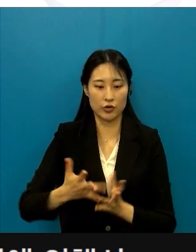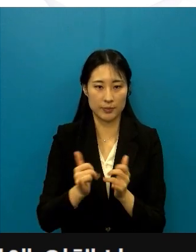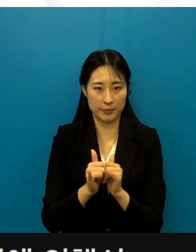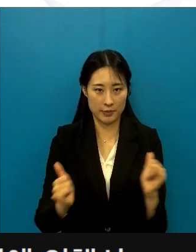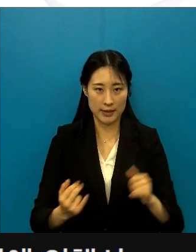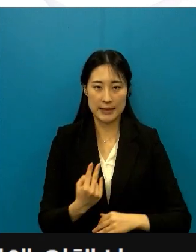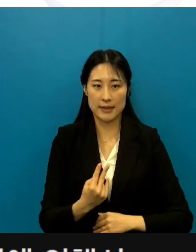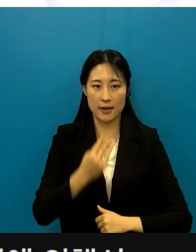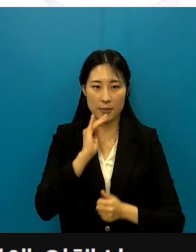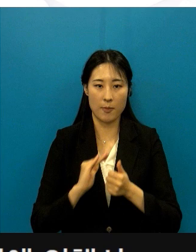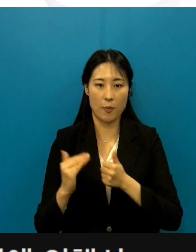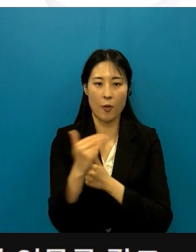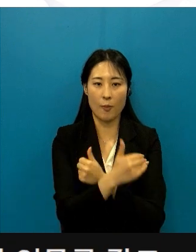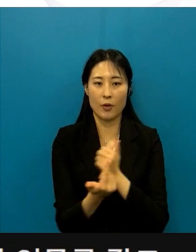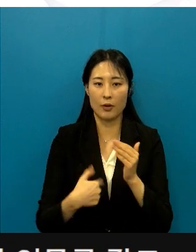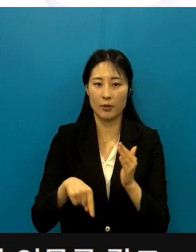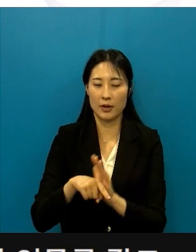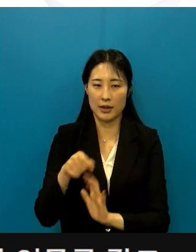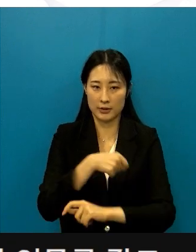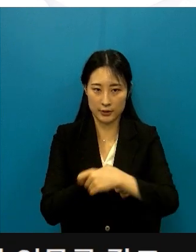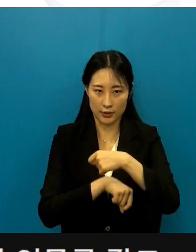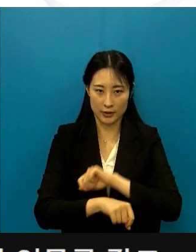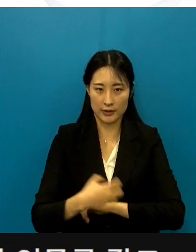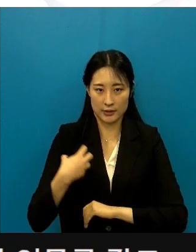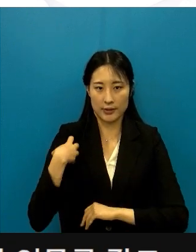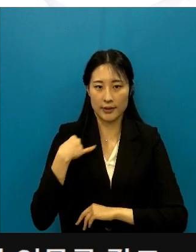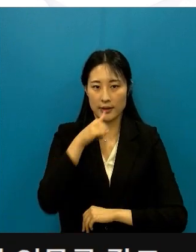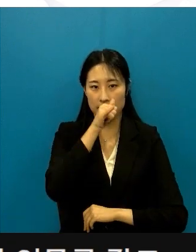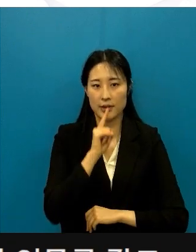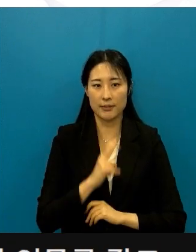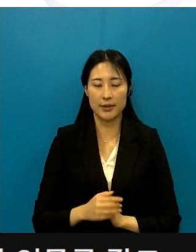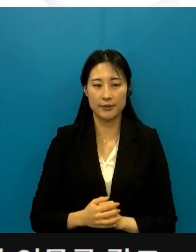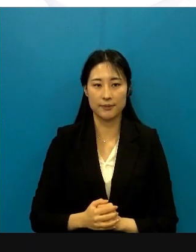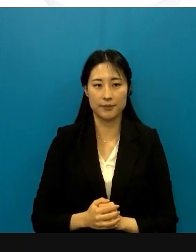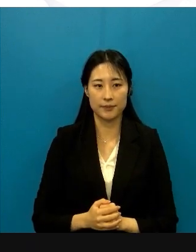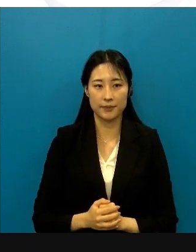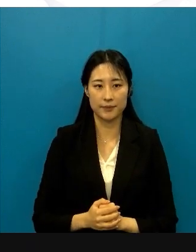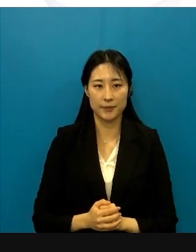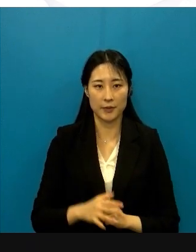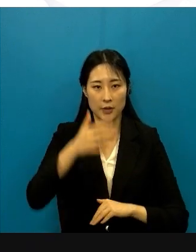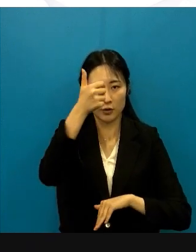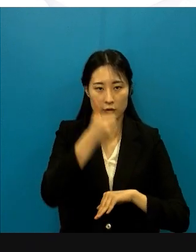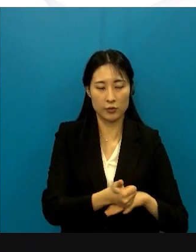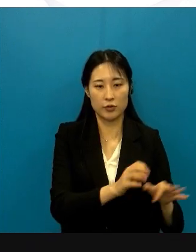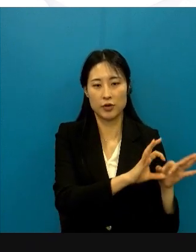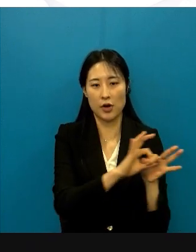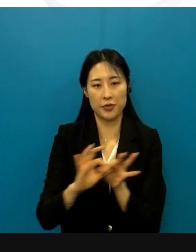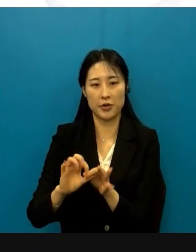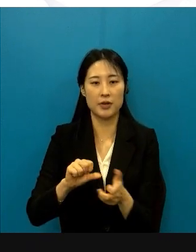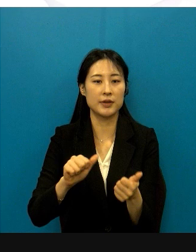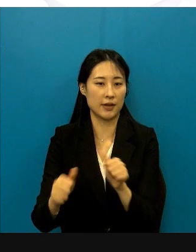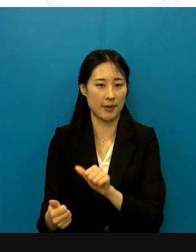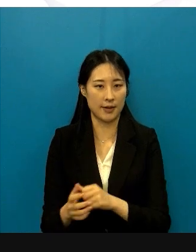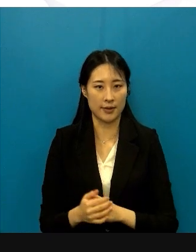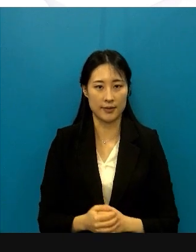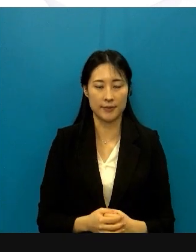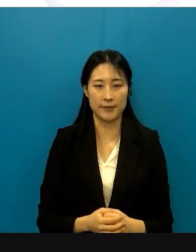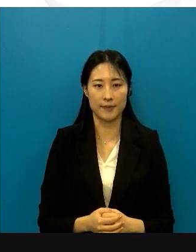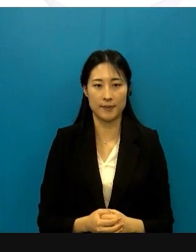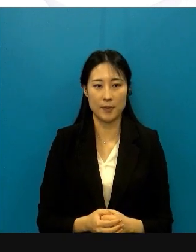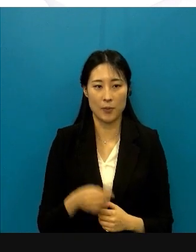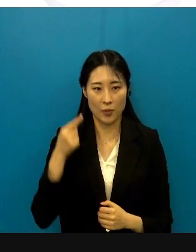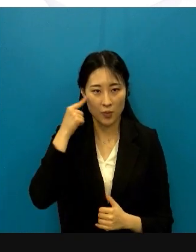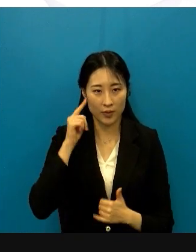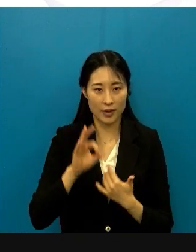debate about death, because it curtails the right to a self-determined